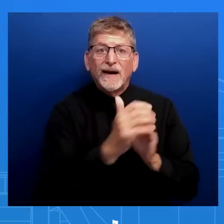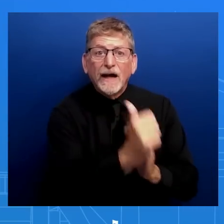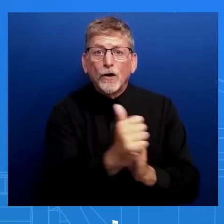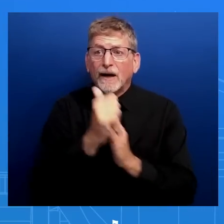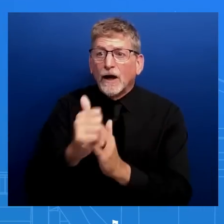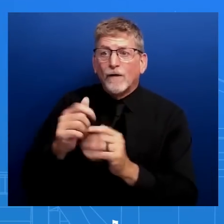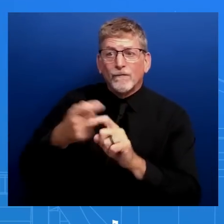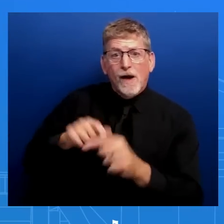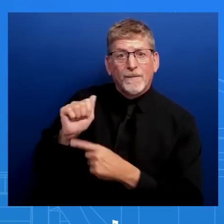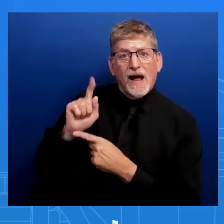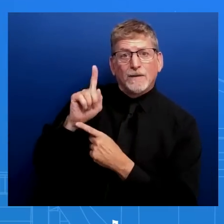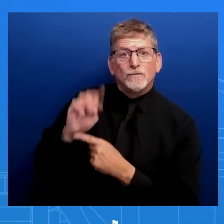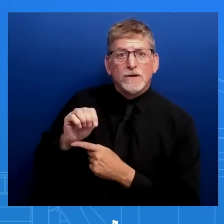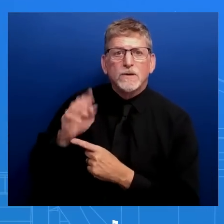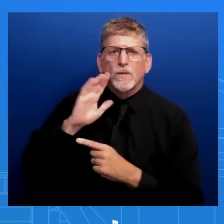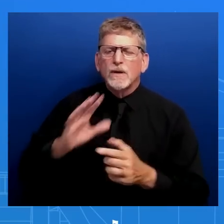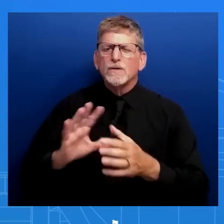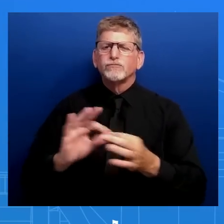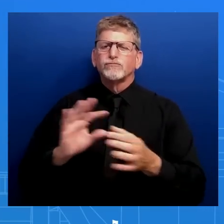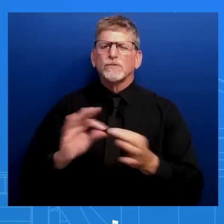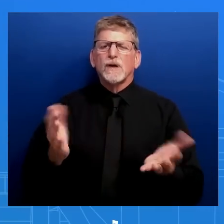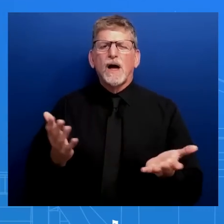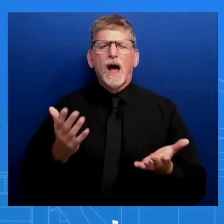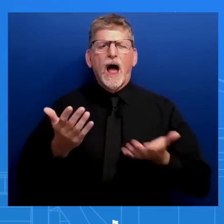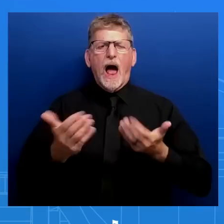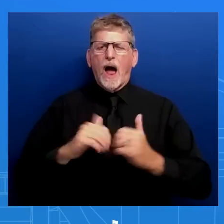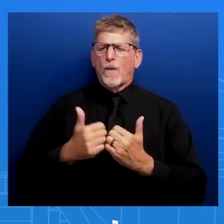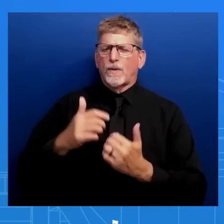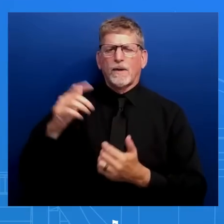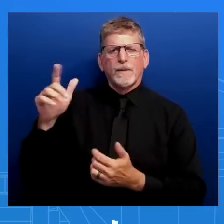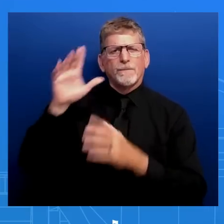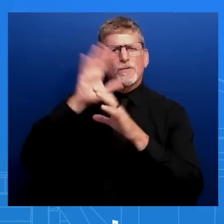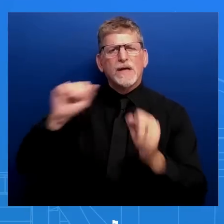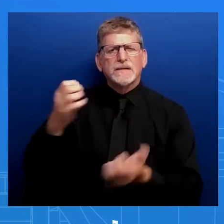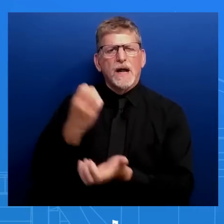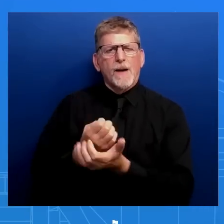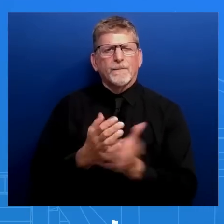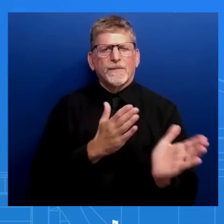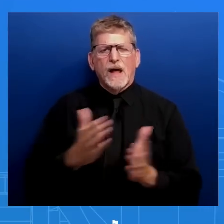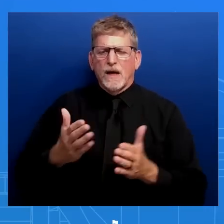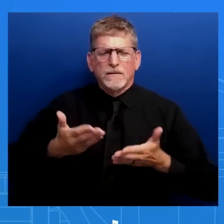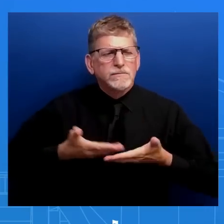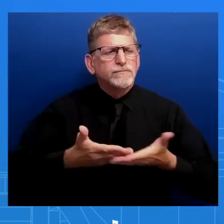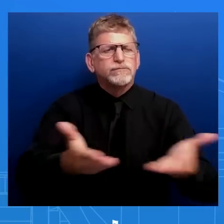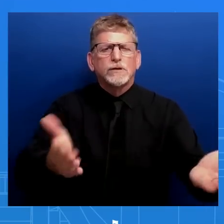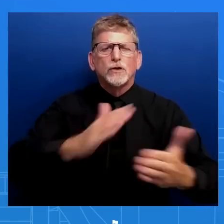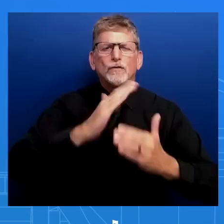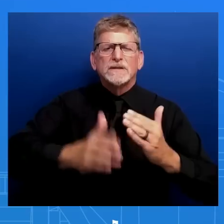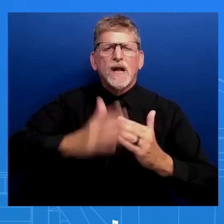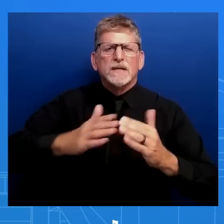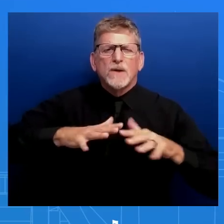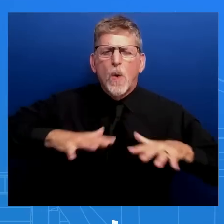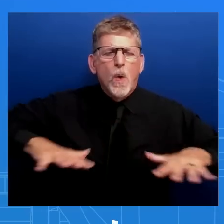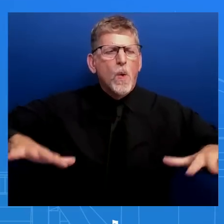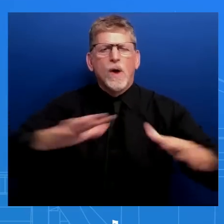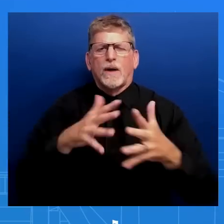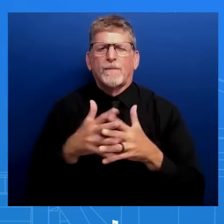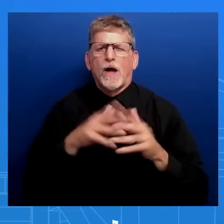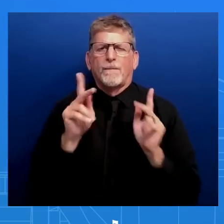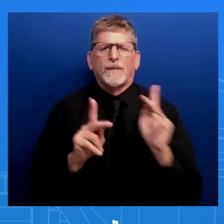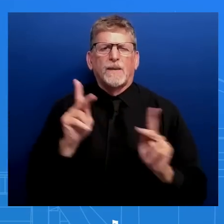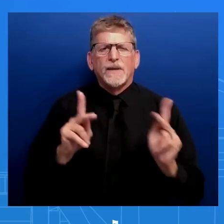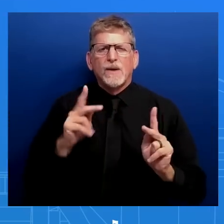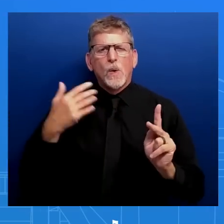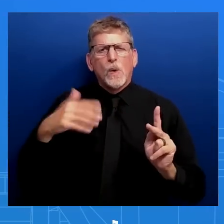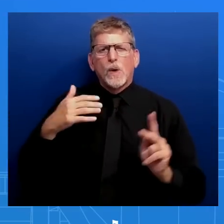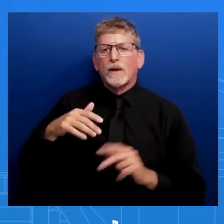is delivering results for the American people. With that, as you all know, Admiral is here to answer any foreign policy questions that you may have on the news